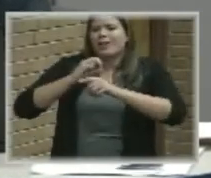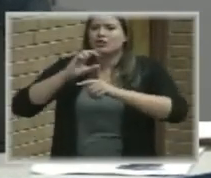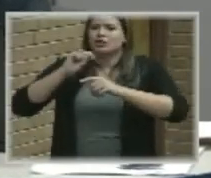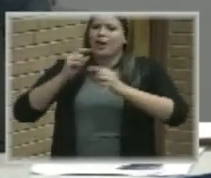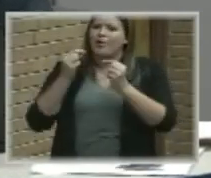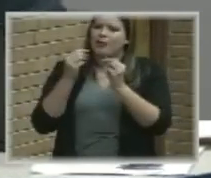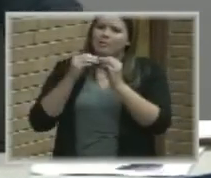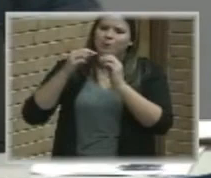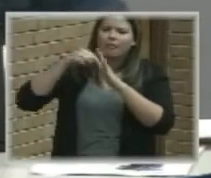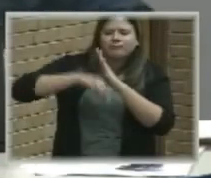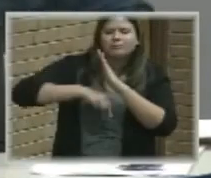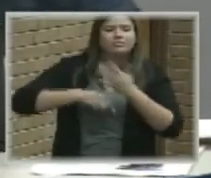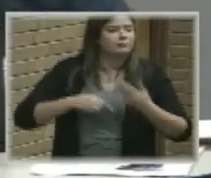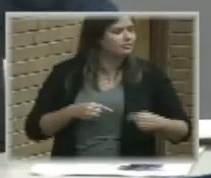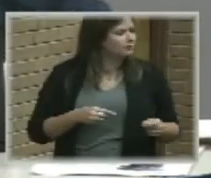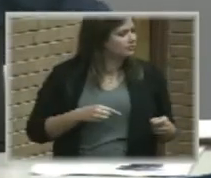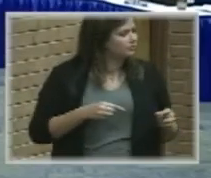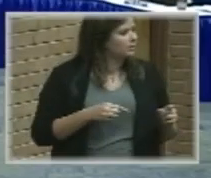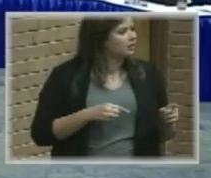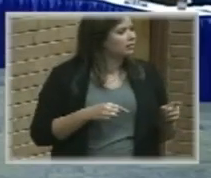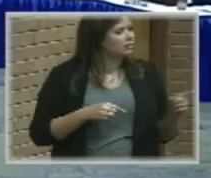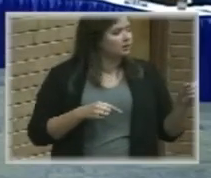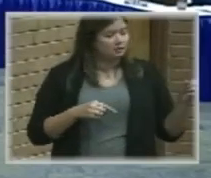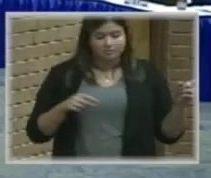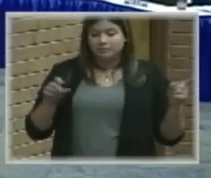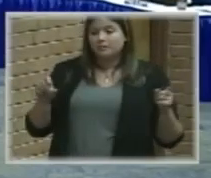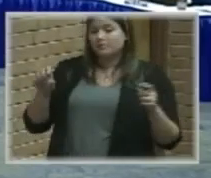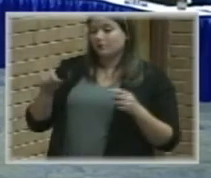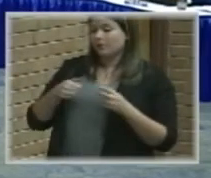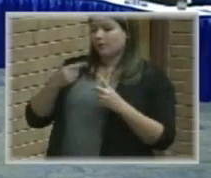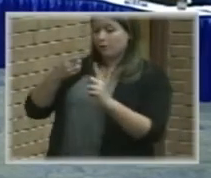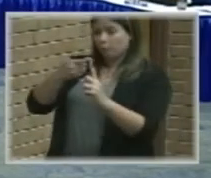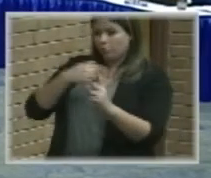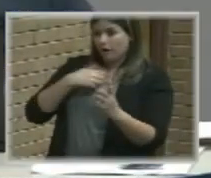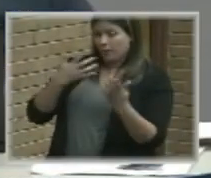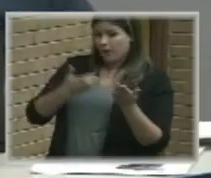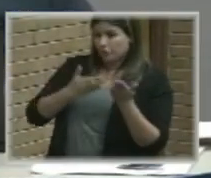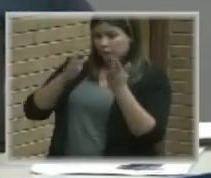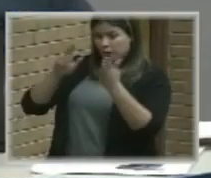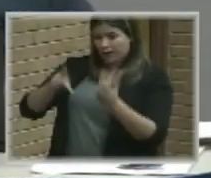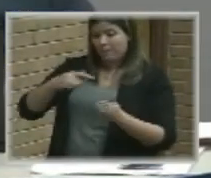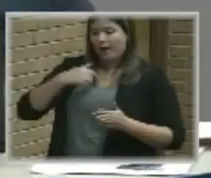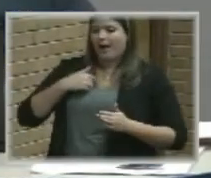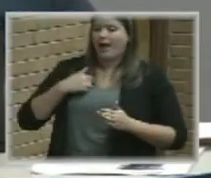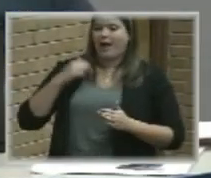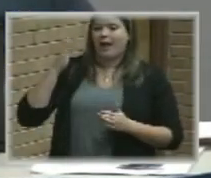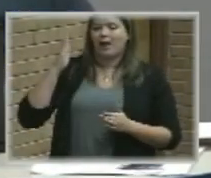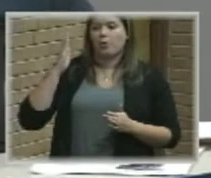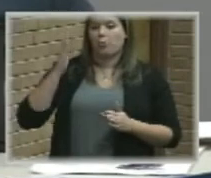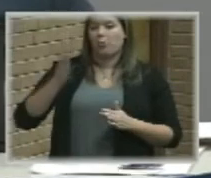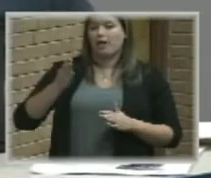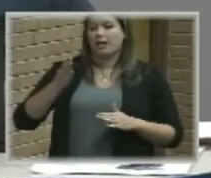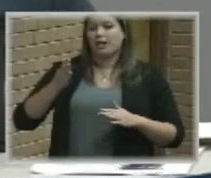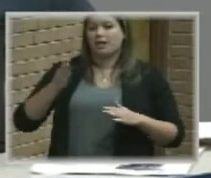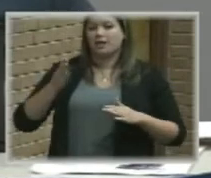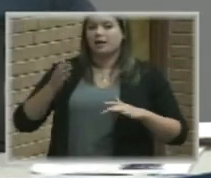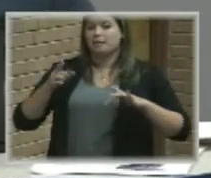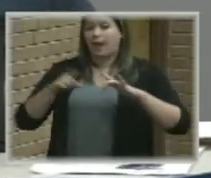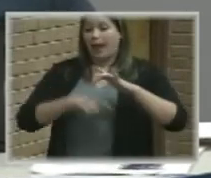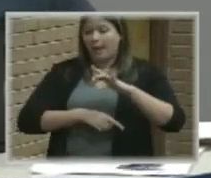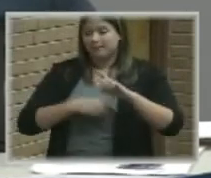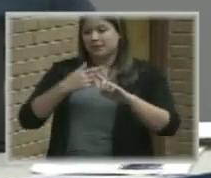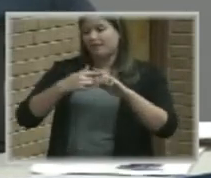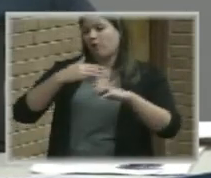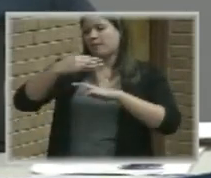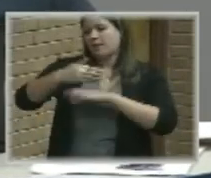Yep. So, the other thing I wanted to raise is I will be absent from the next town board